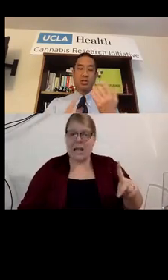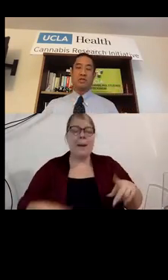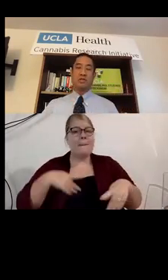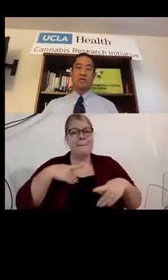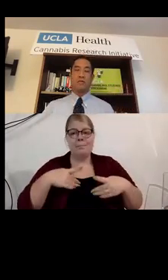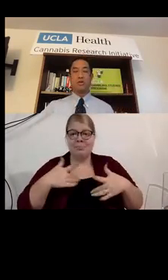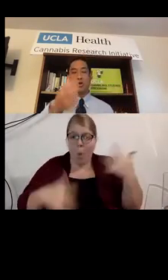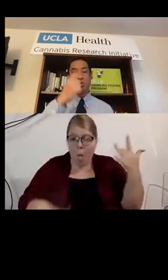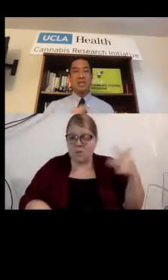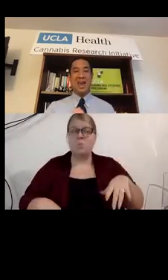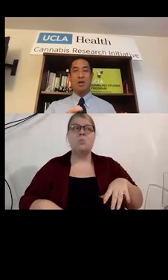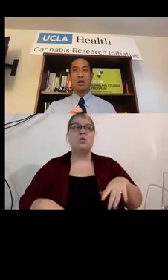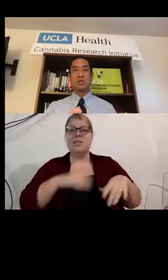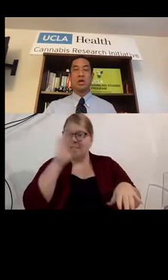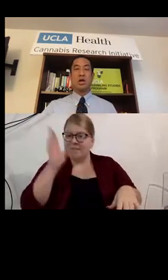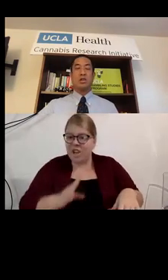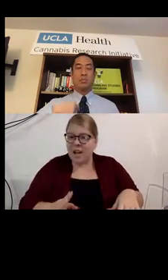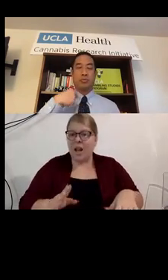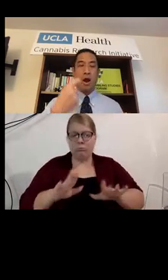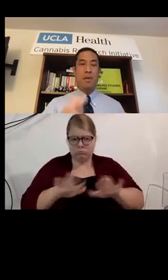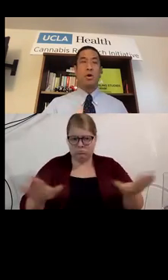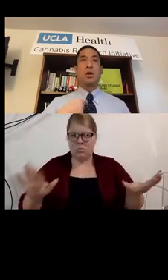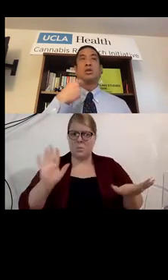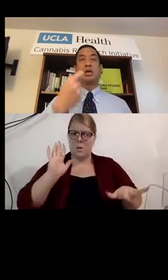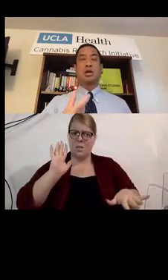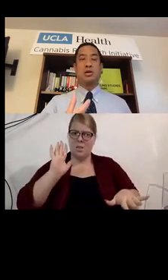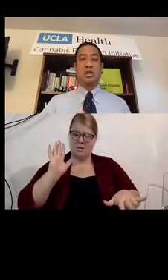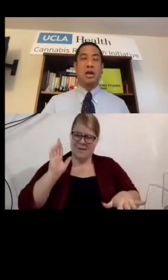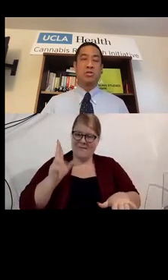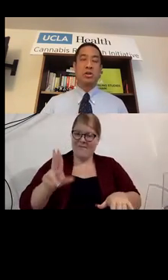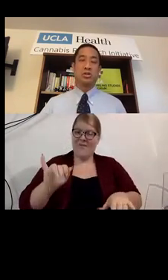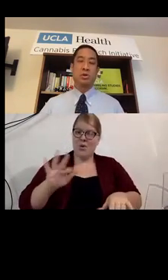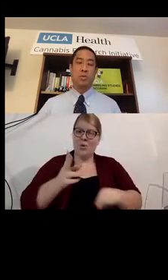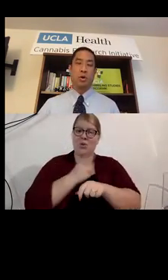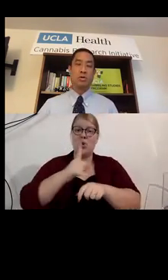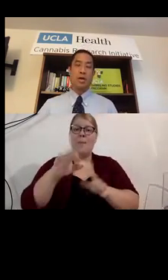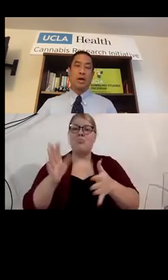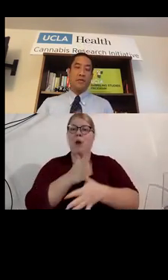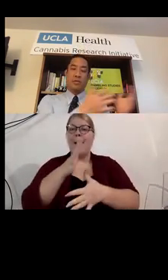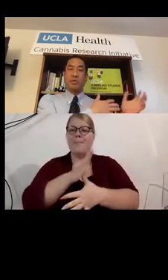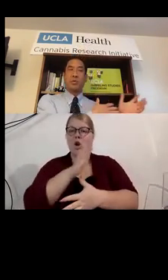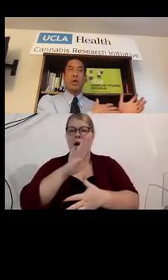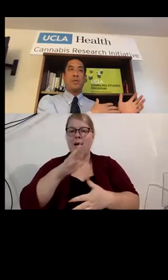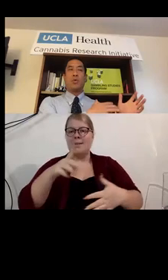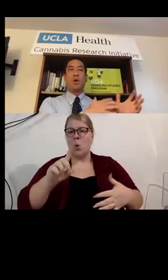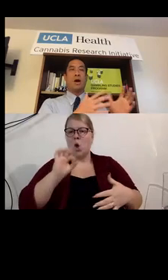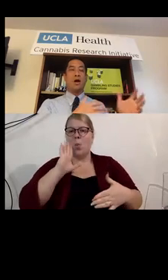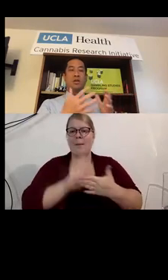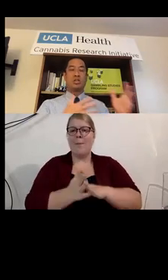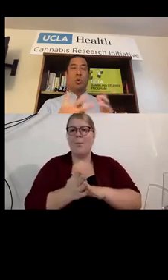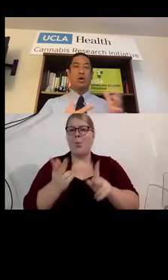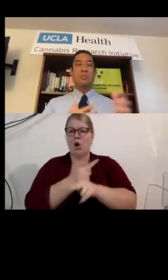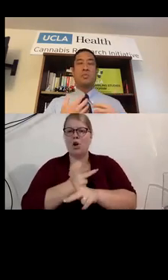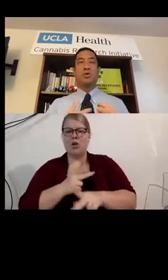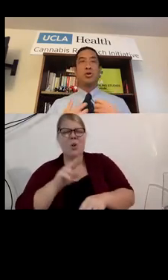disorder, schizophrenia. If you're using cannabis, the primary psychiatric condition will get worse. Oftentimes people say, well, wait a minute, what about all